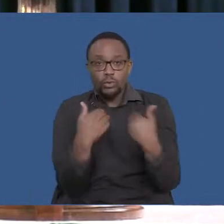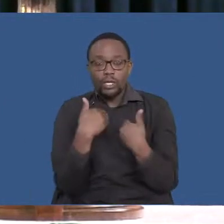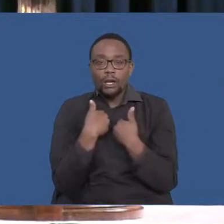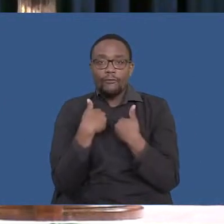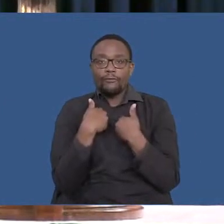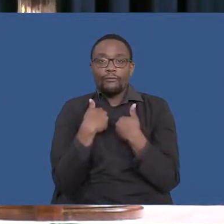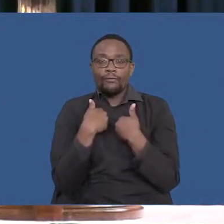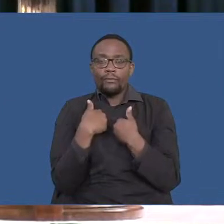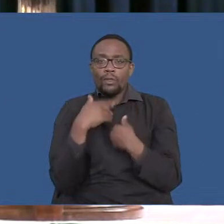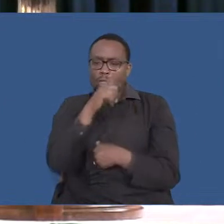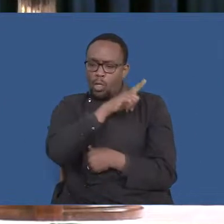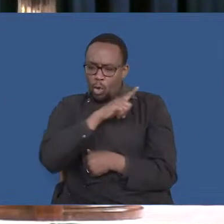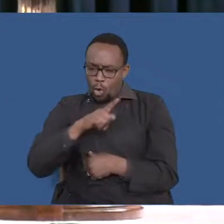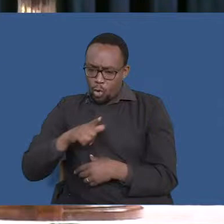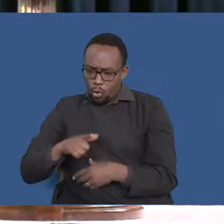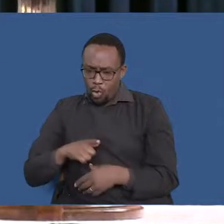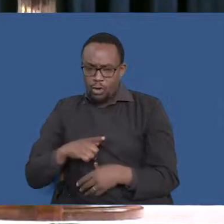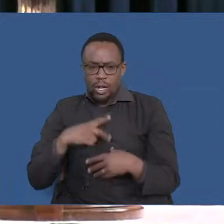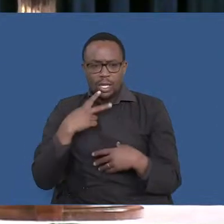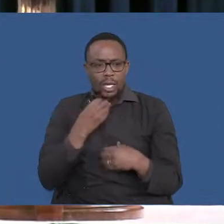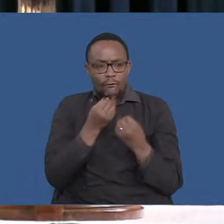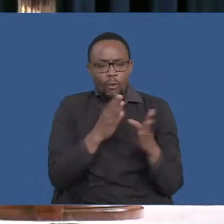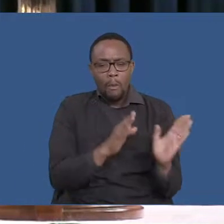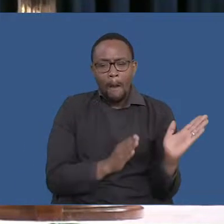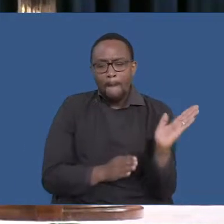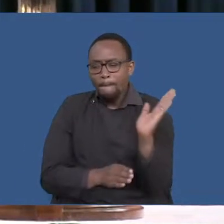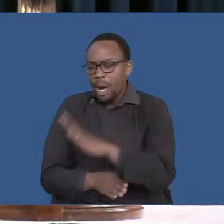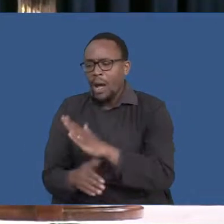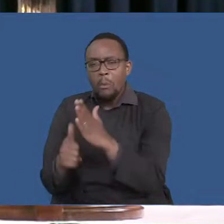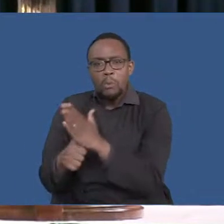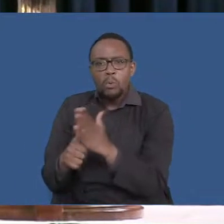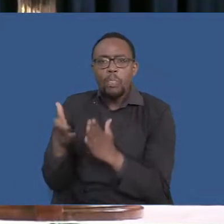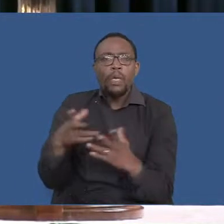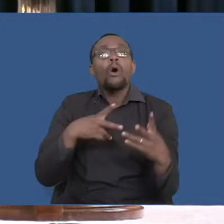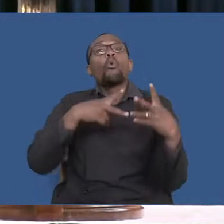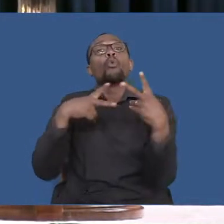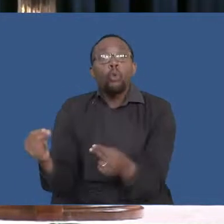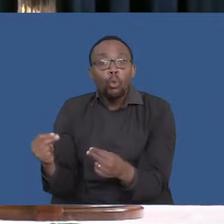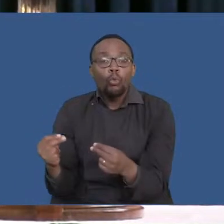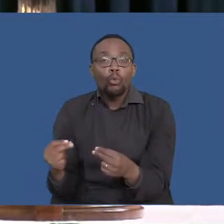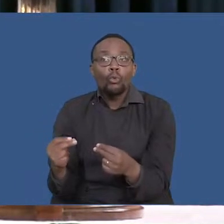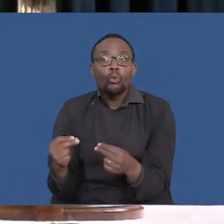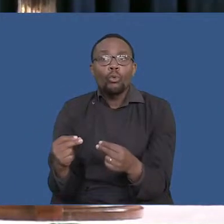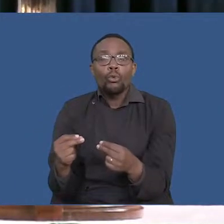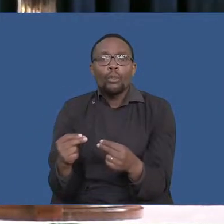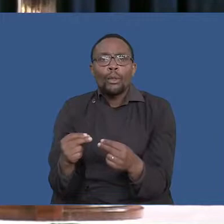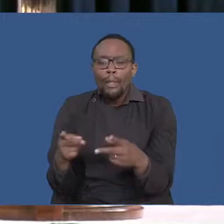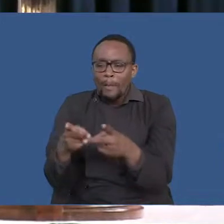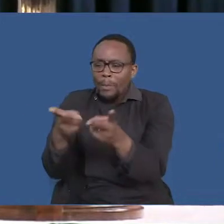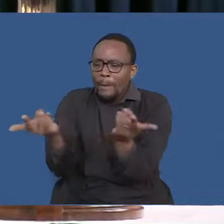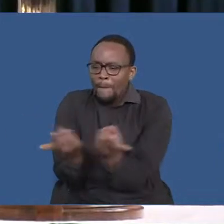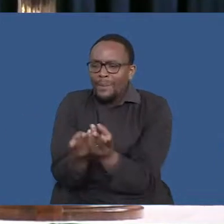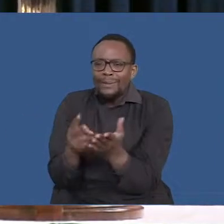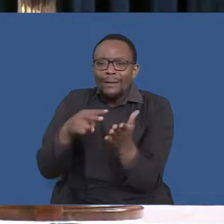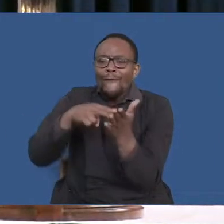the Lord calls them in return to the place of their greatest defeat. Can you imagine that? That the place of their